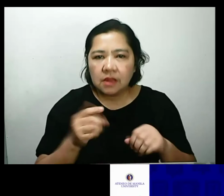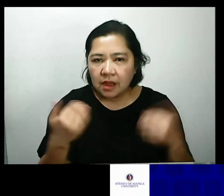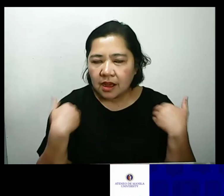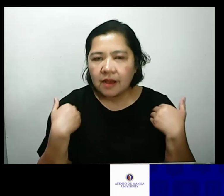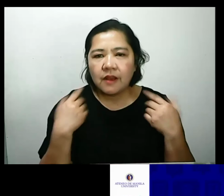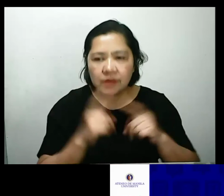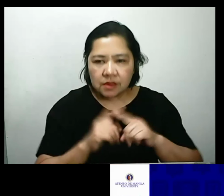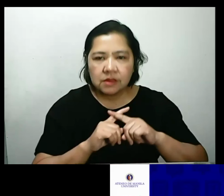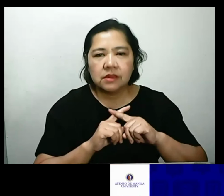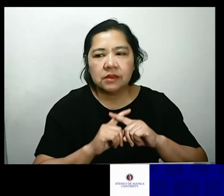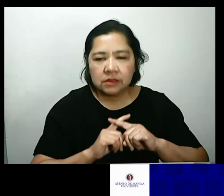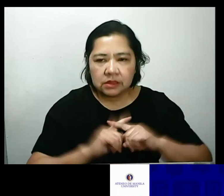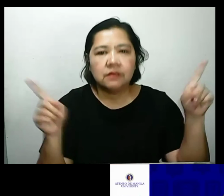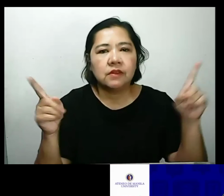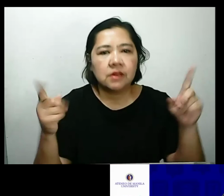does not have the same responsibility, right?